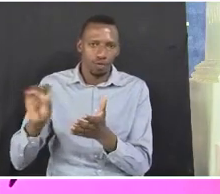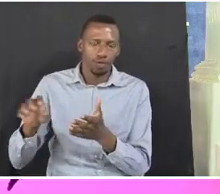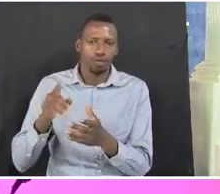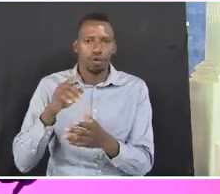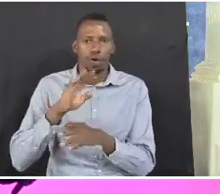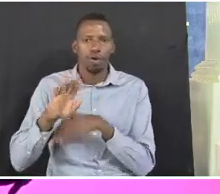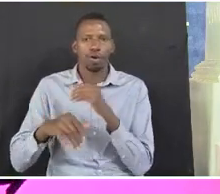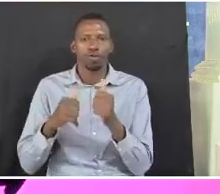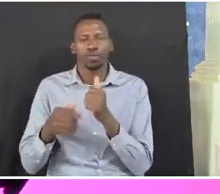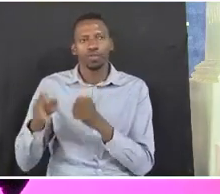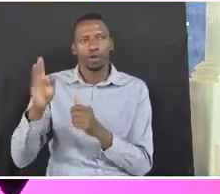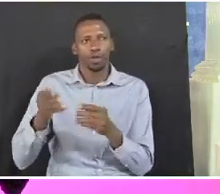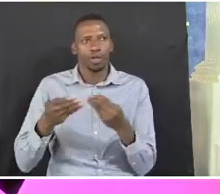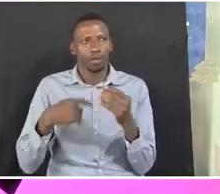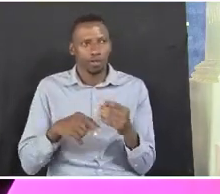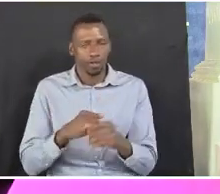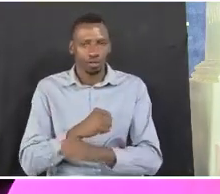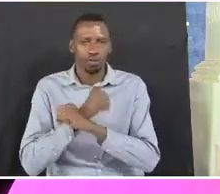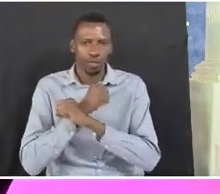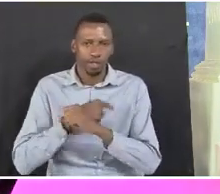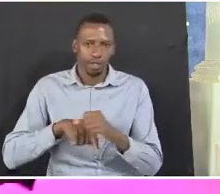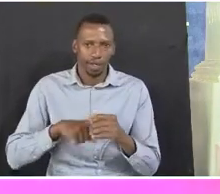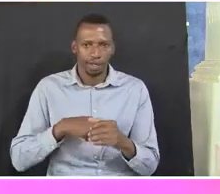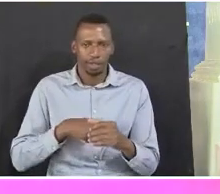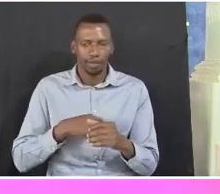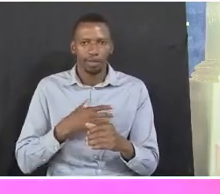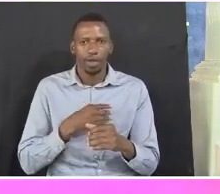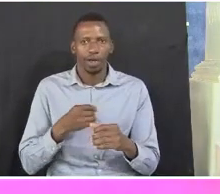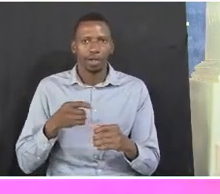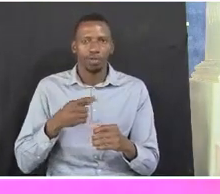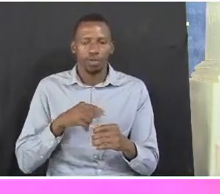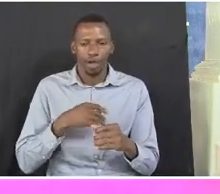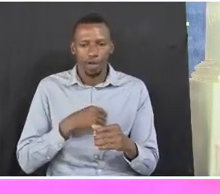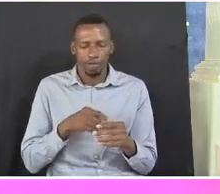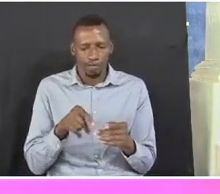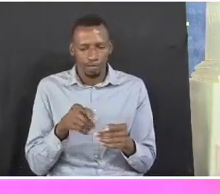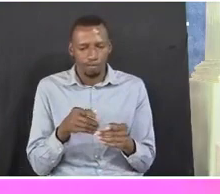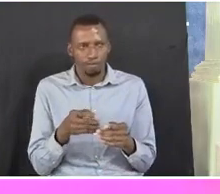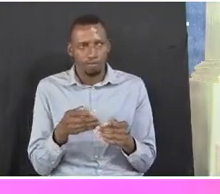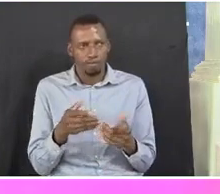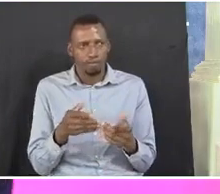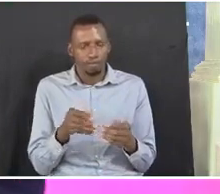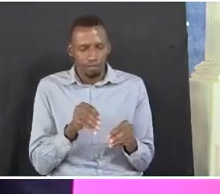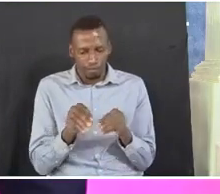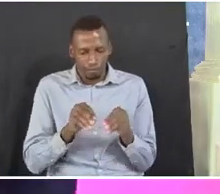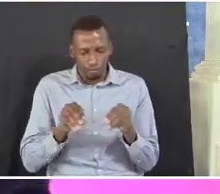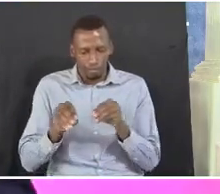gave us to safeguard us, and we have improvised our own.